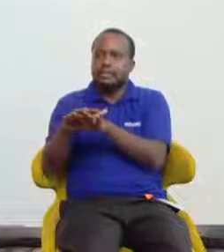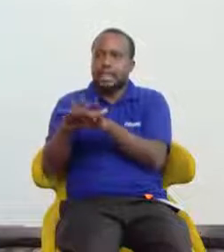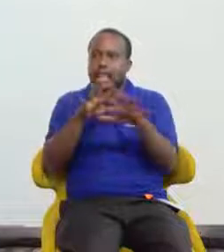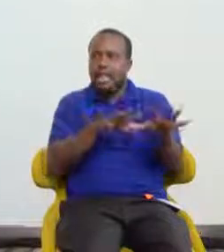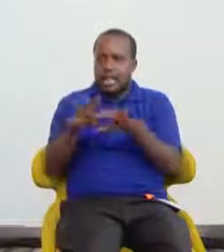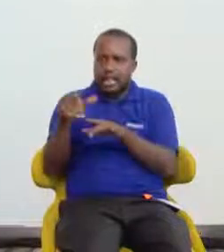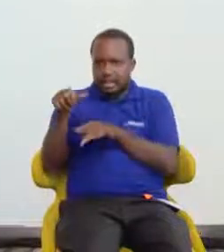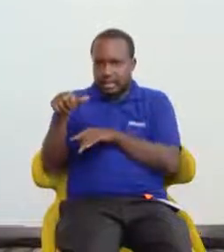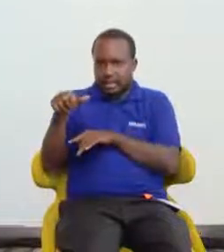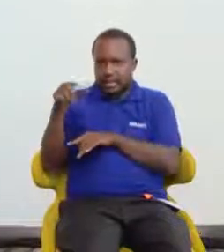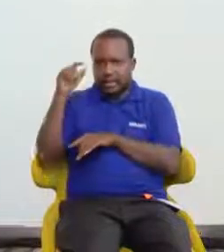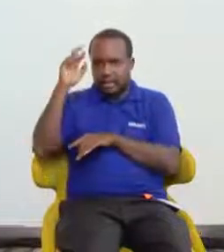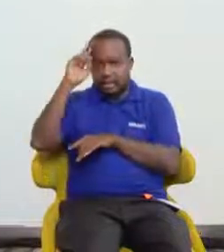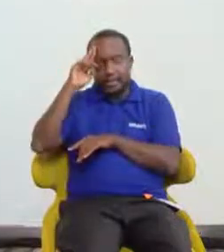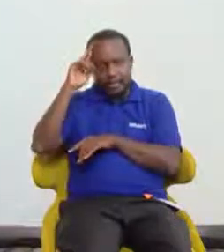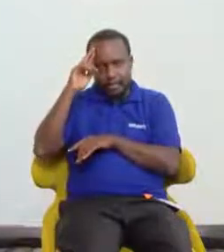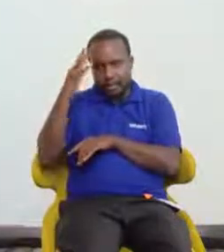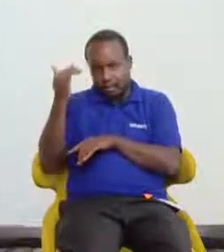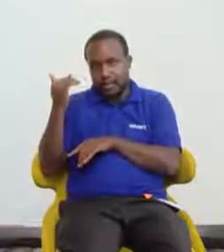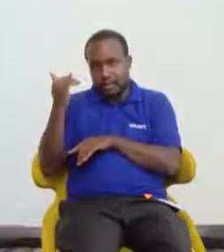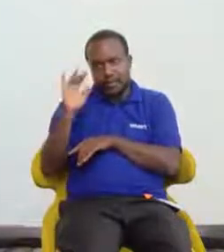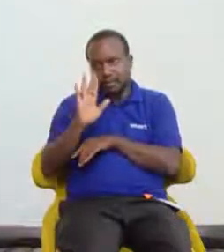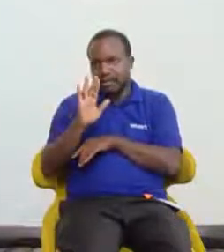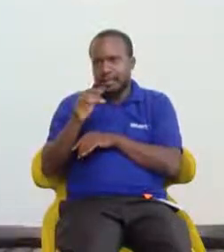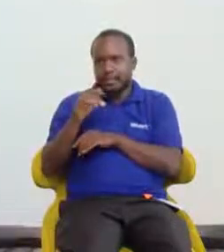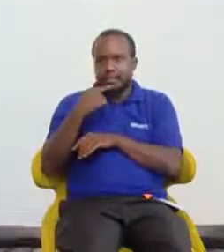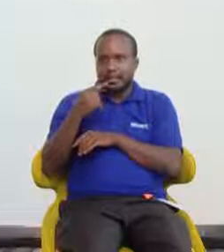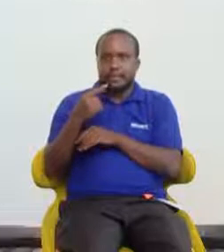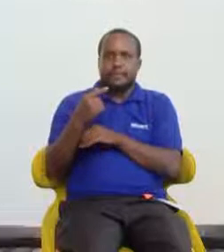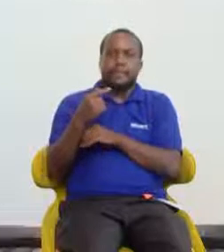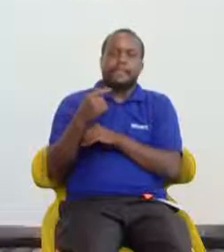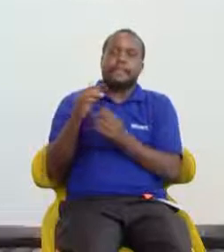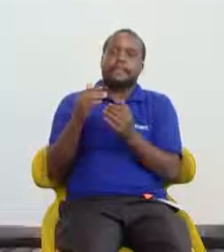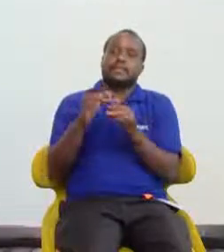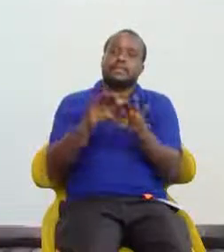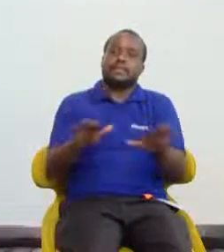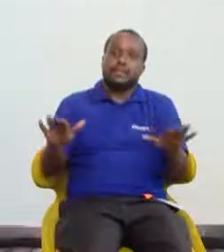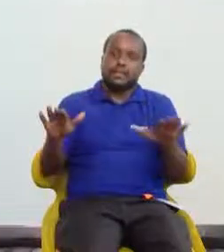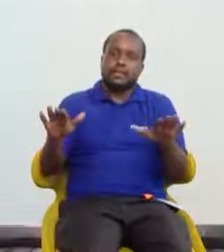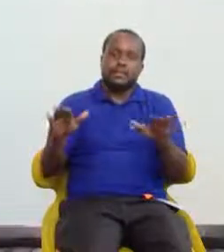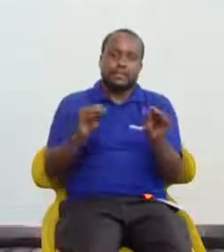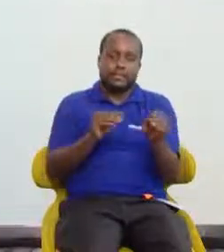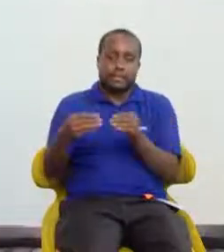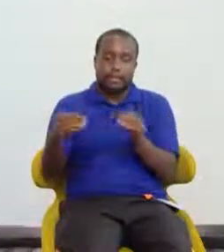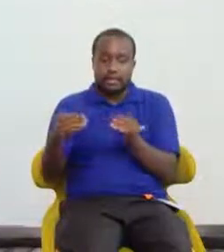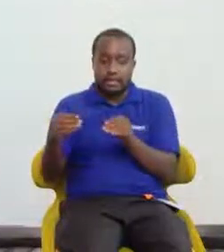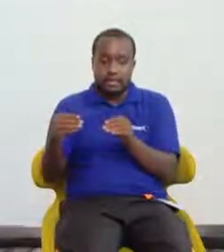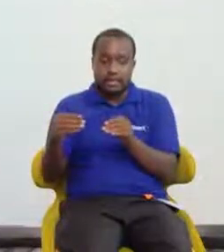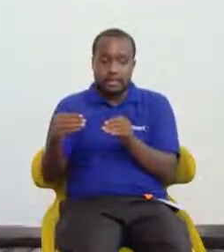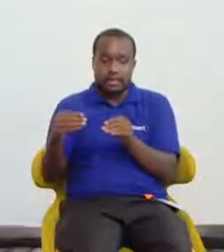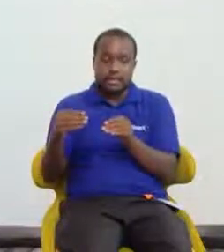the reason why I always said that it was important that children with disabilities, no matter